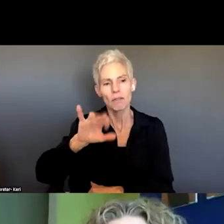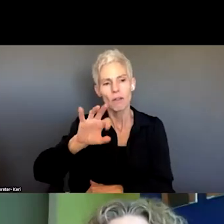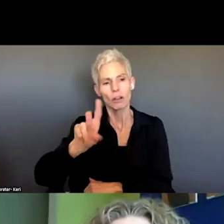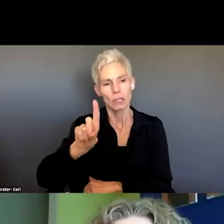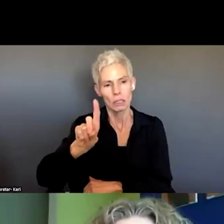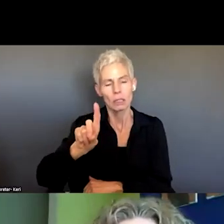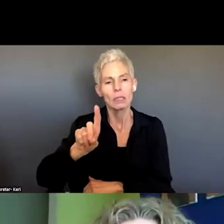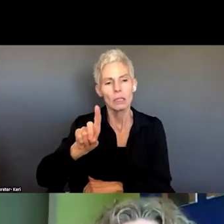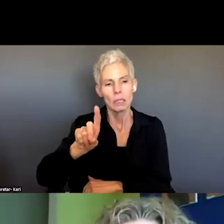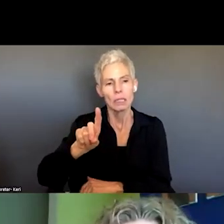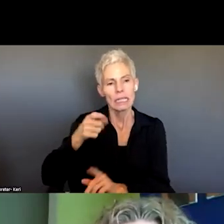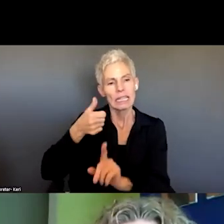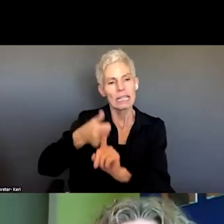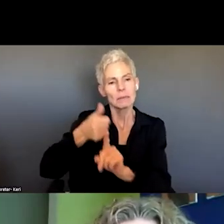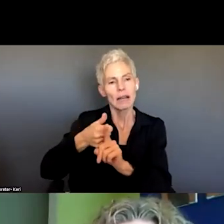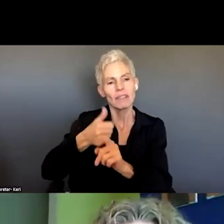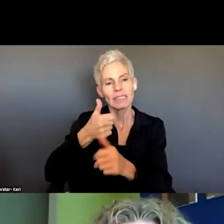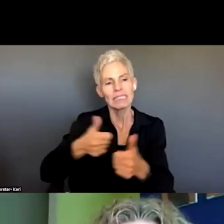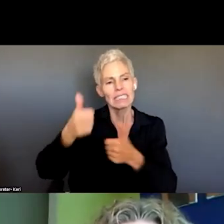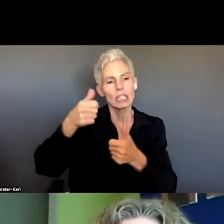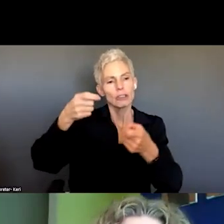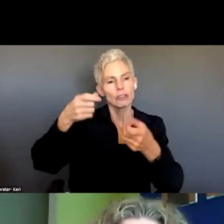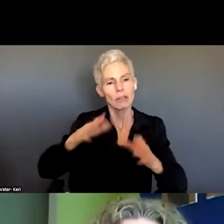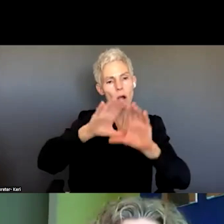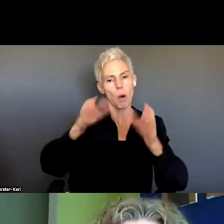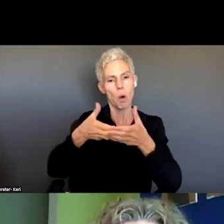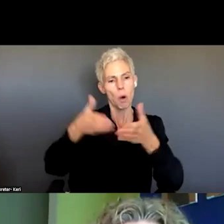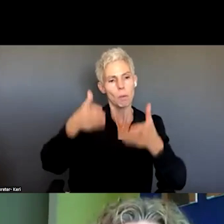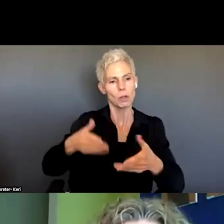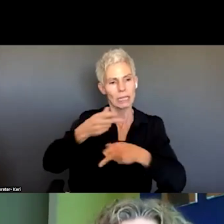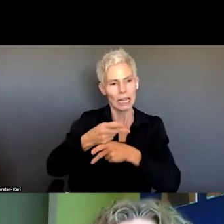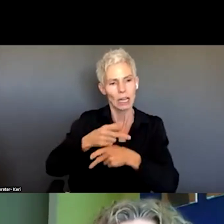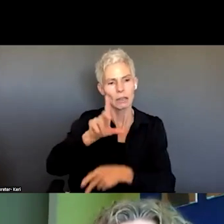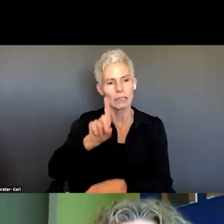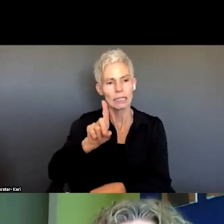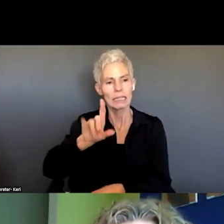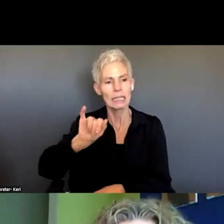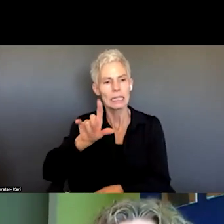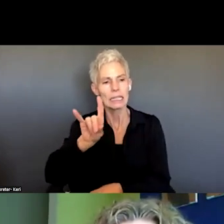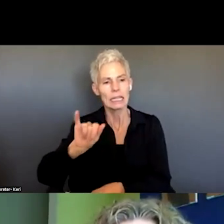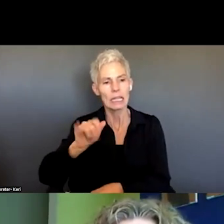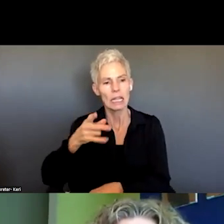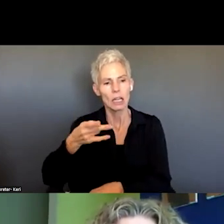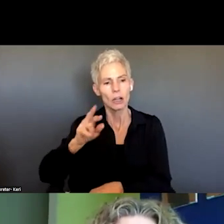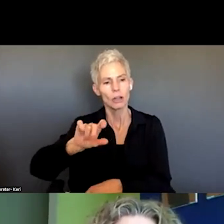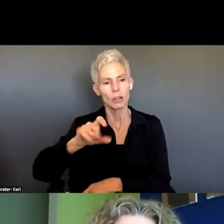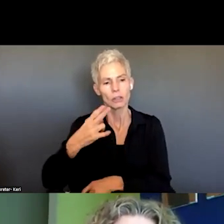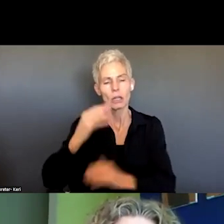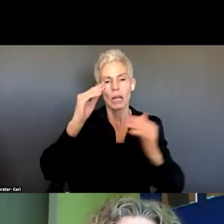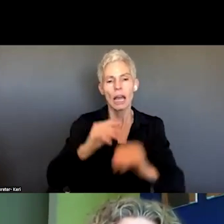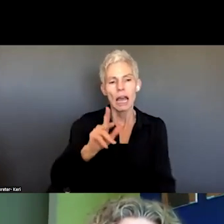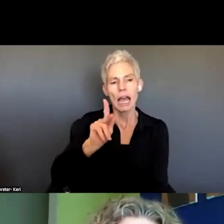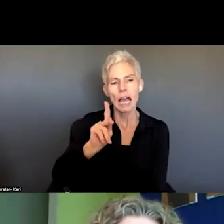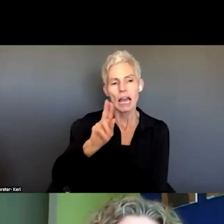Javanfard, who is Senior Director of Whole Person Care at D.D. Hirsch, and Chris Thompson, who is Chief